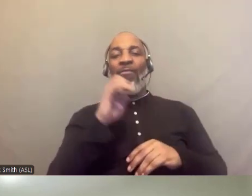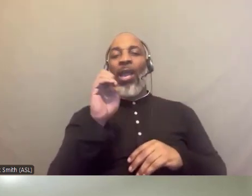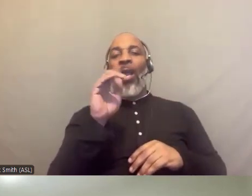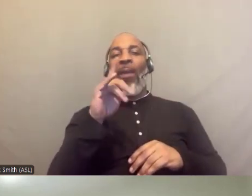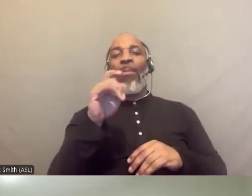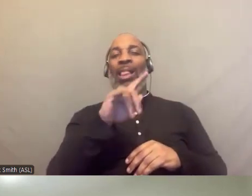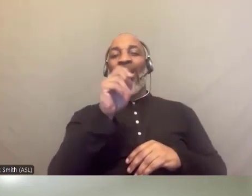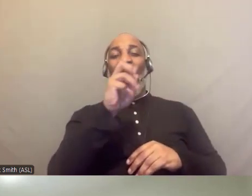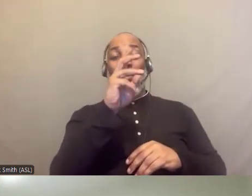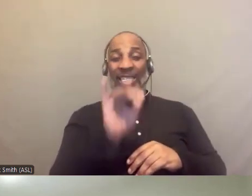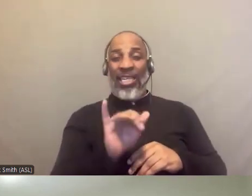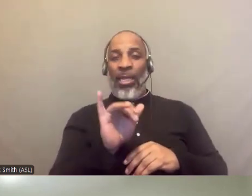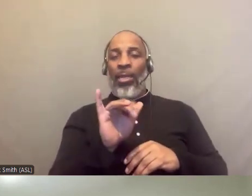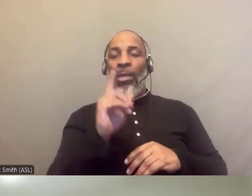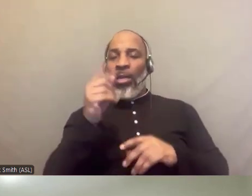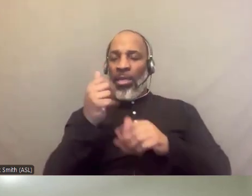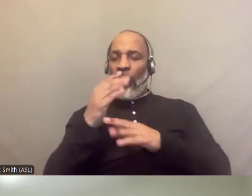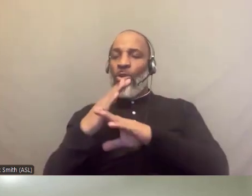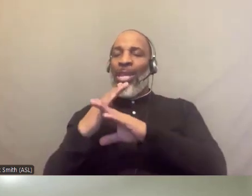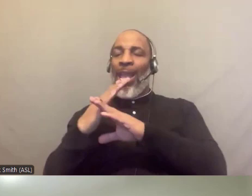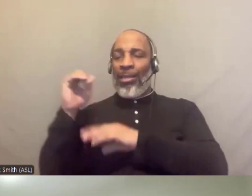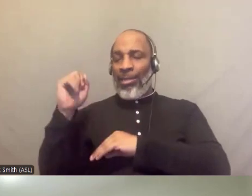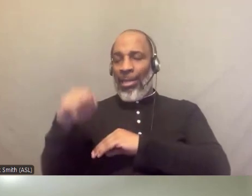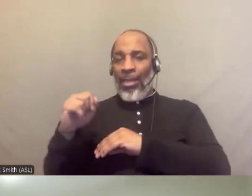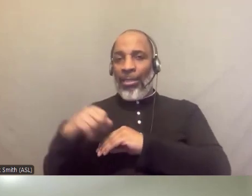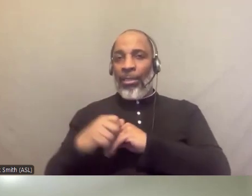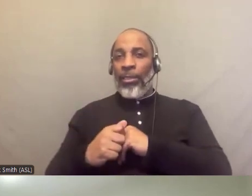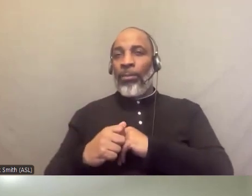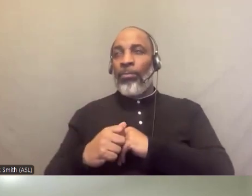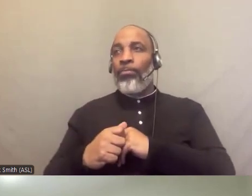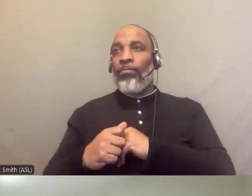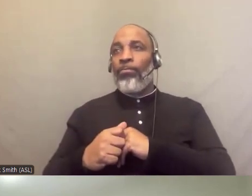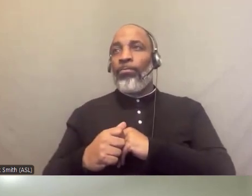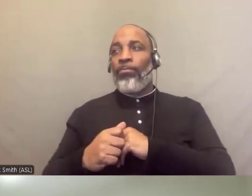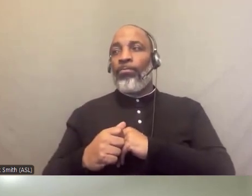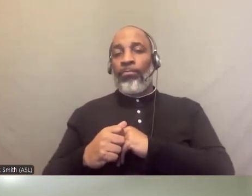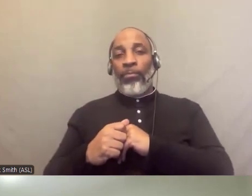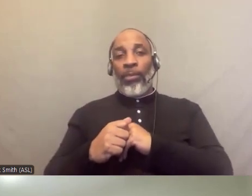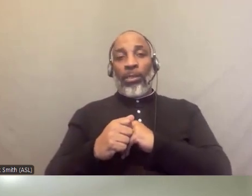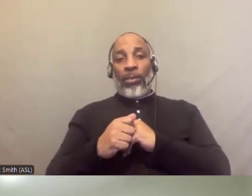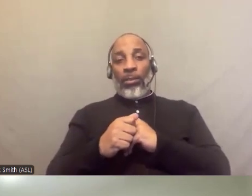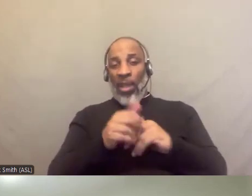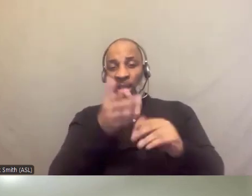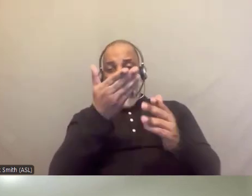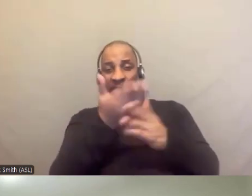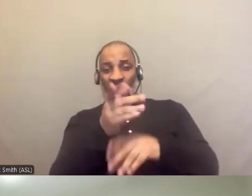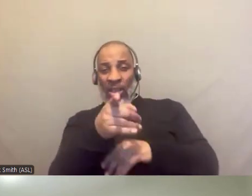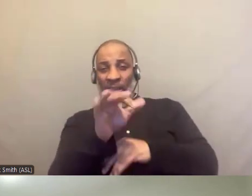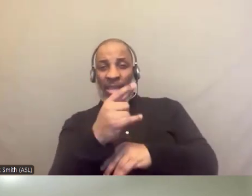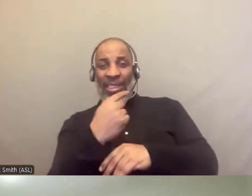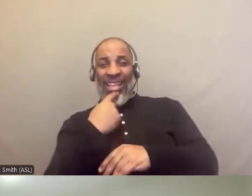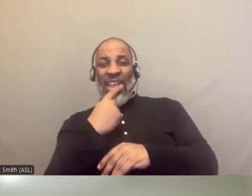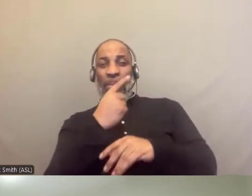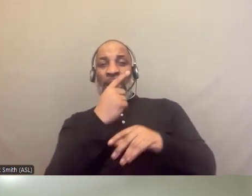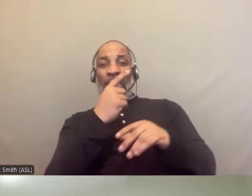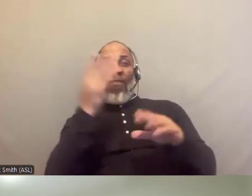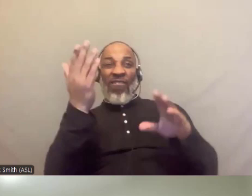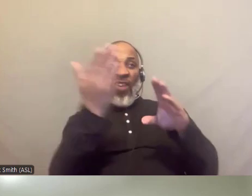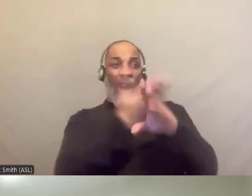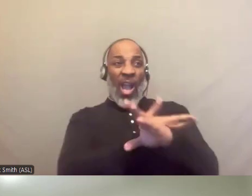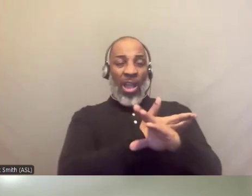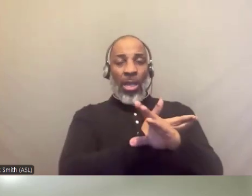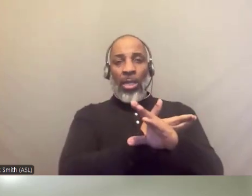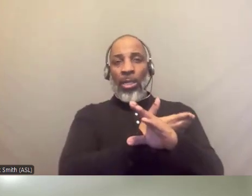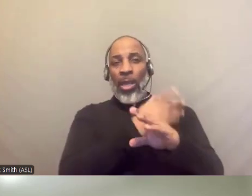So therefore, he is protected under the ADA. Now, the fact pattern tells you that he's been terminated and he was